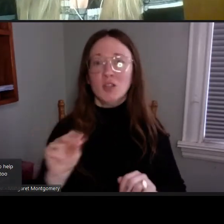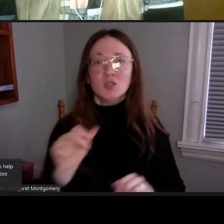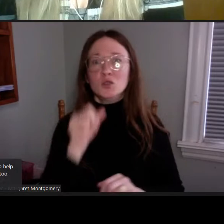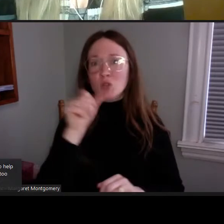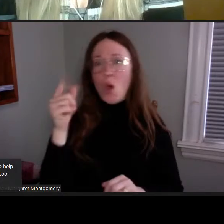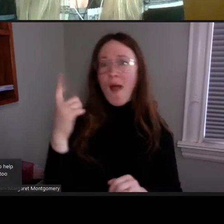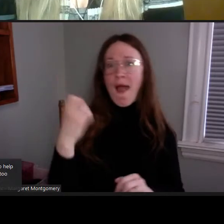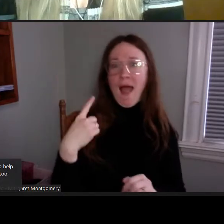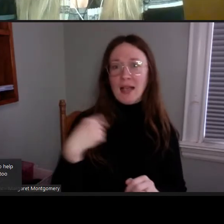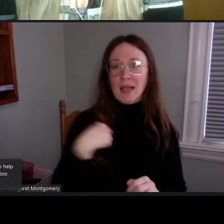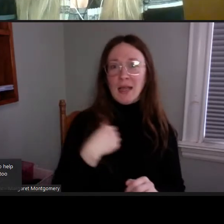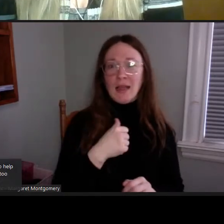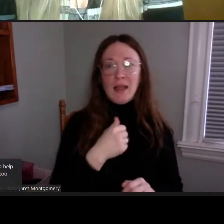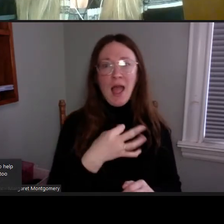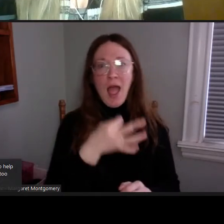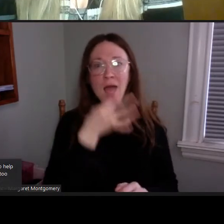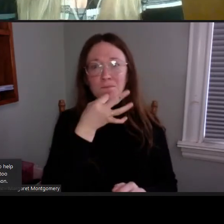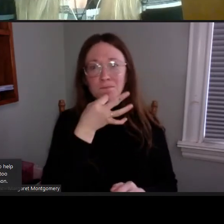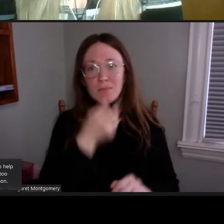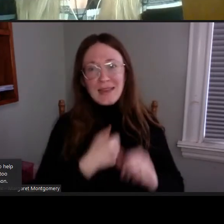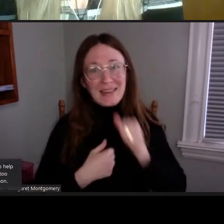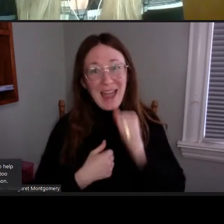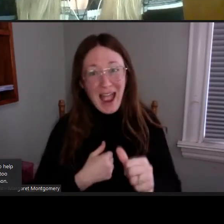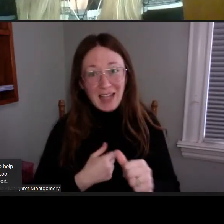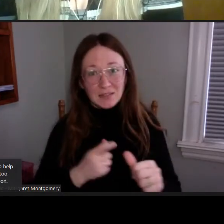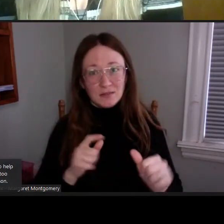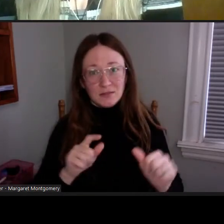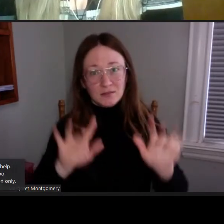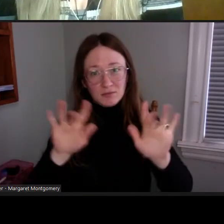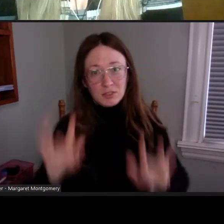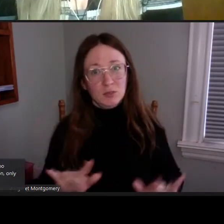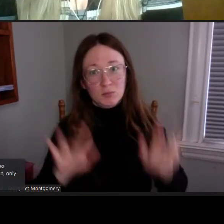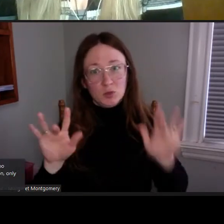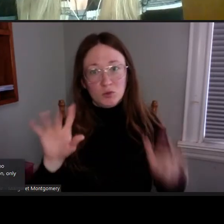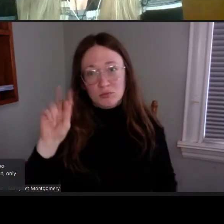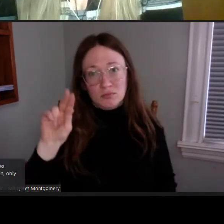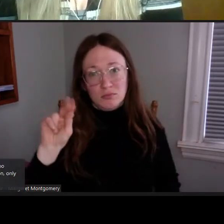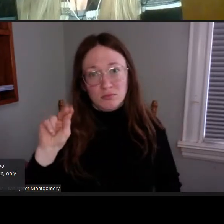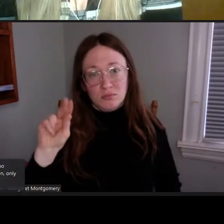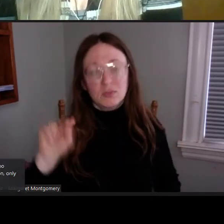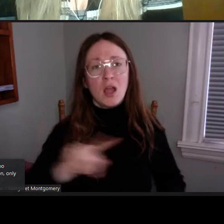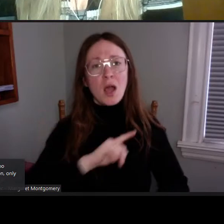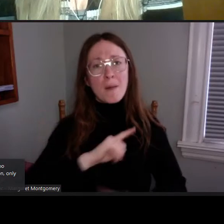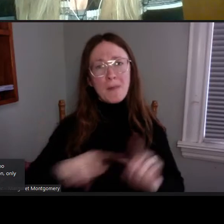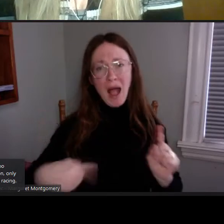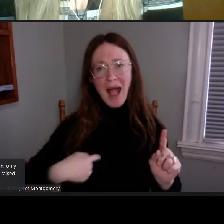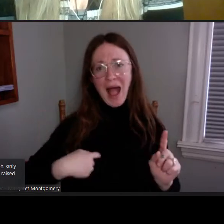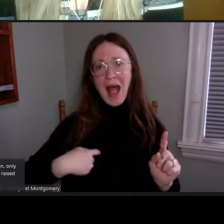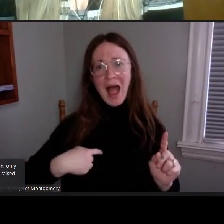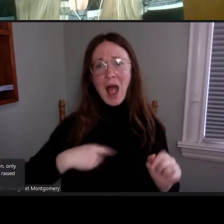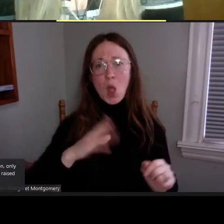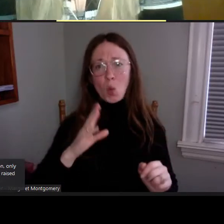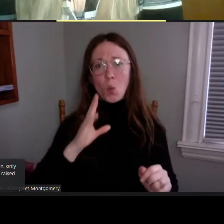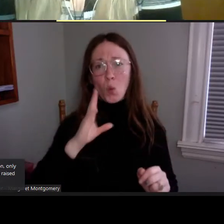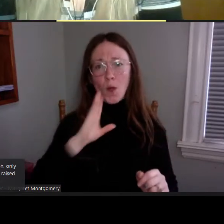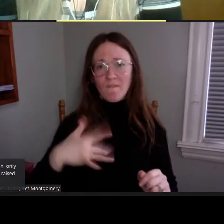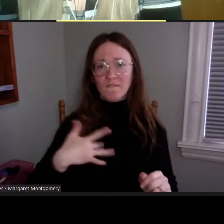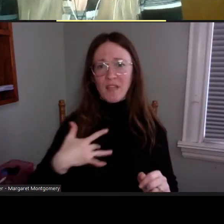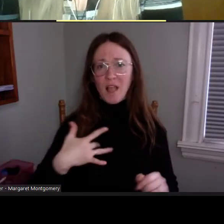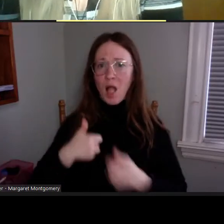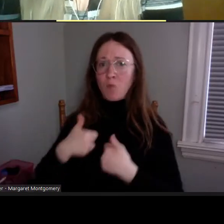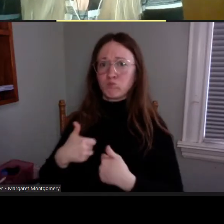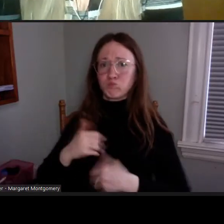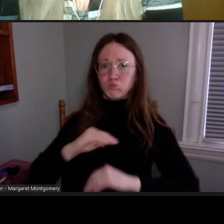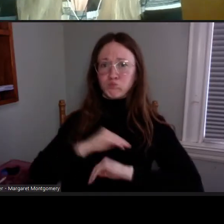am not a good computer person. Only thing that computers have done to me is raise my blood pressure. A lot of what